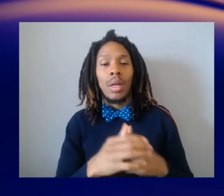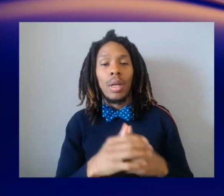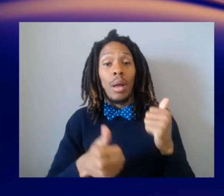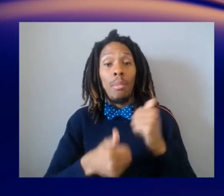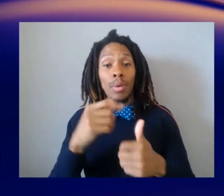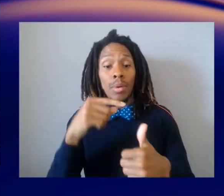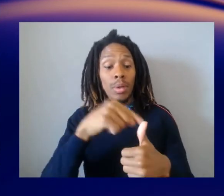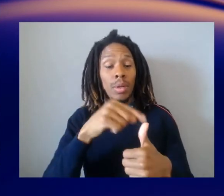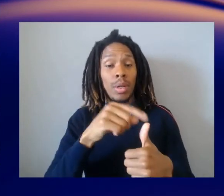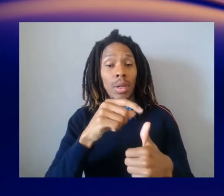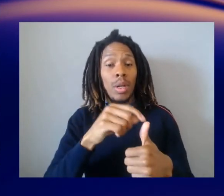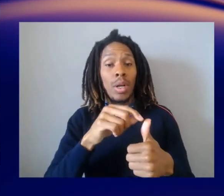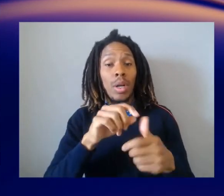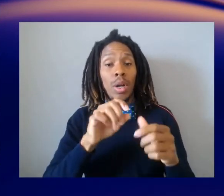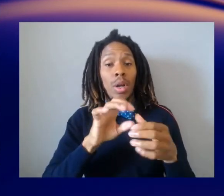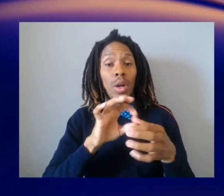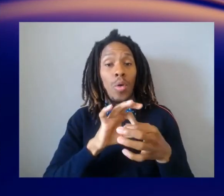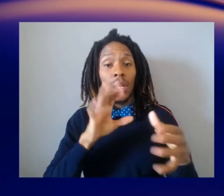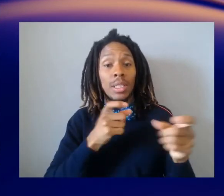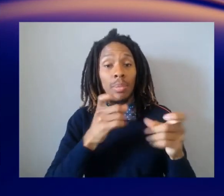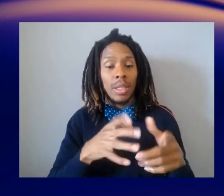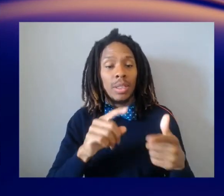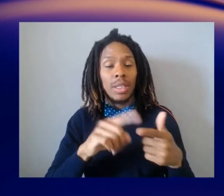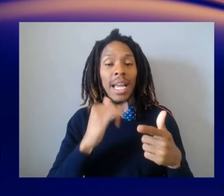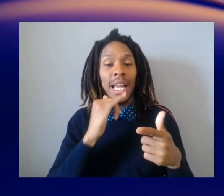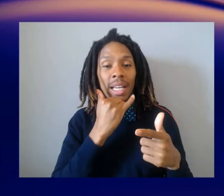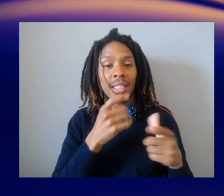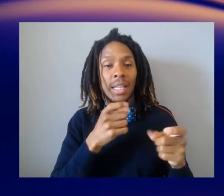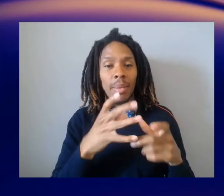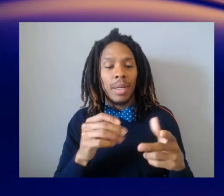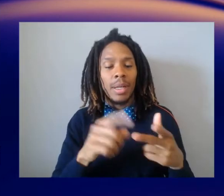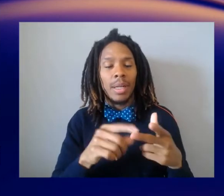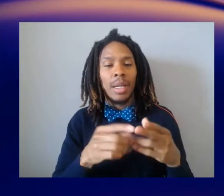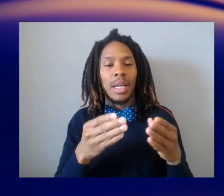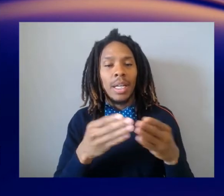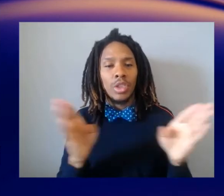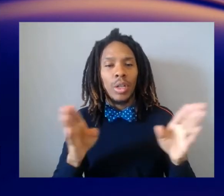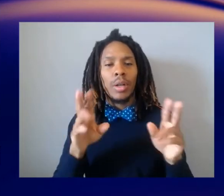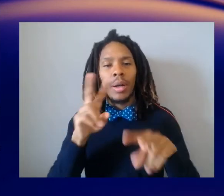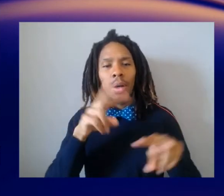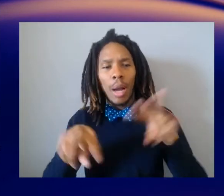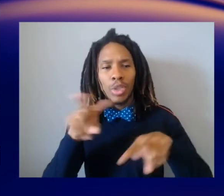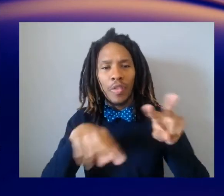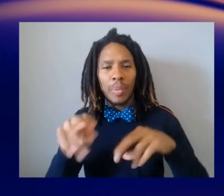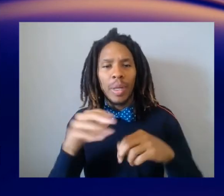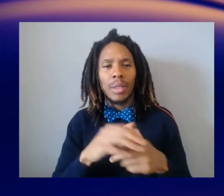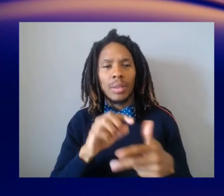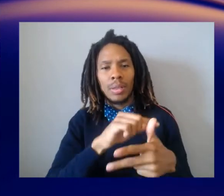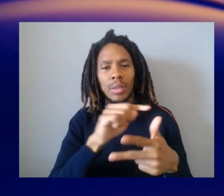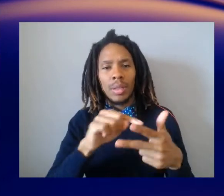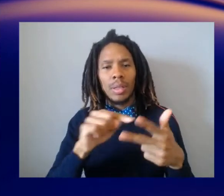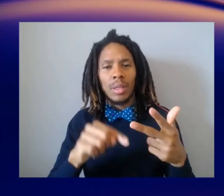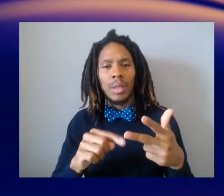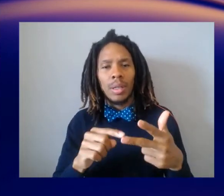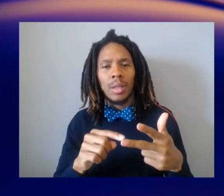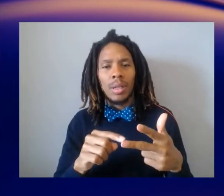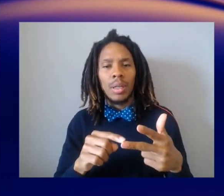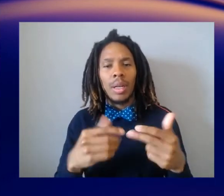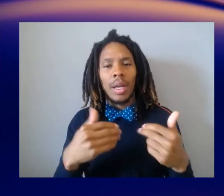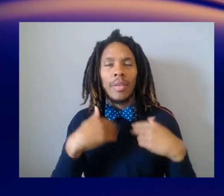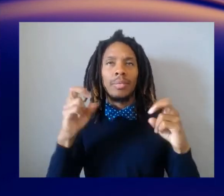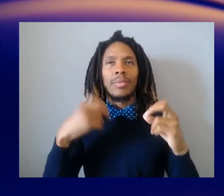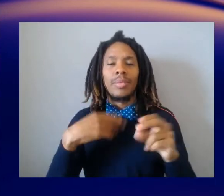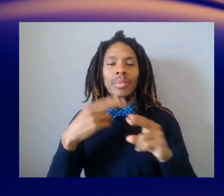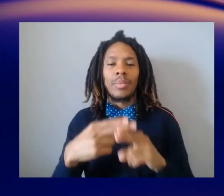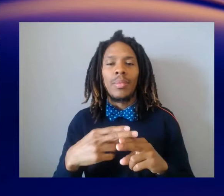release management, incident management, and then general monitoring and observability. So with all of those things, you have, I guess what I like to call